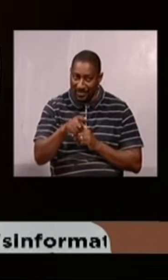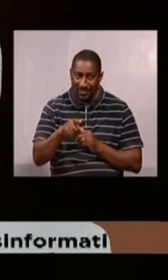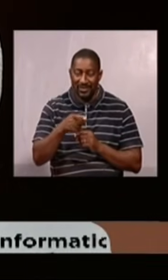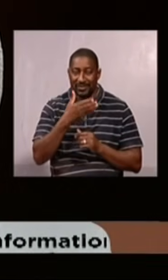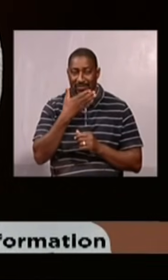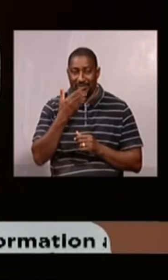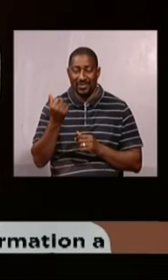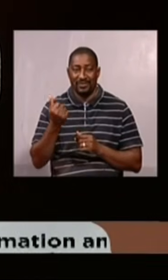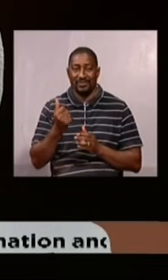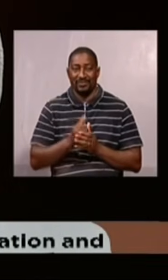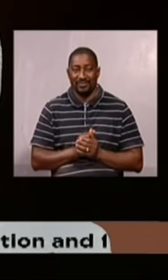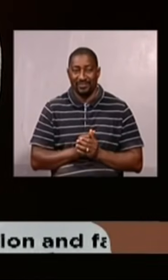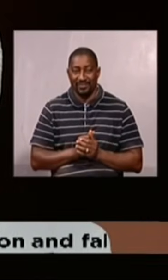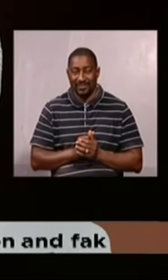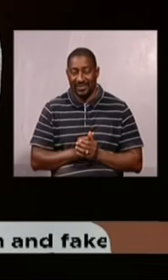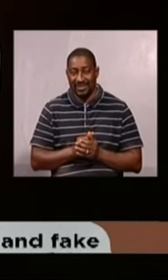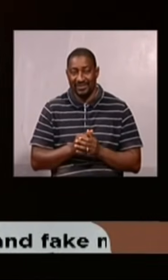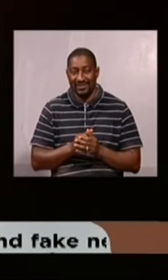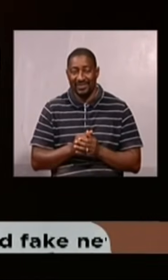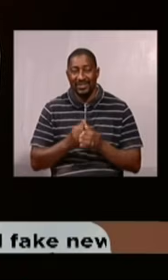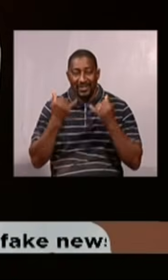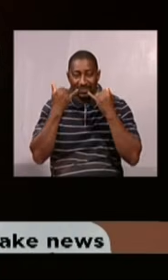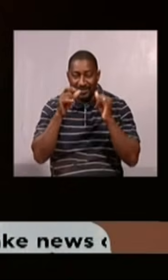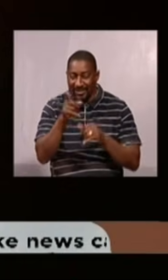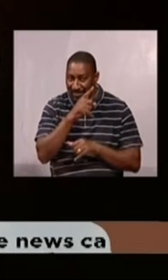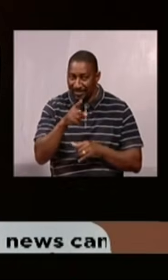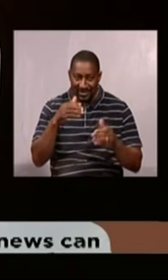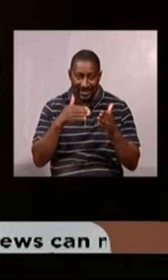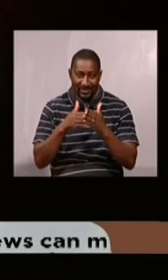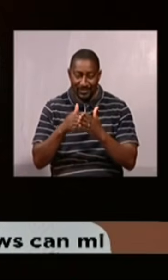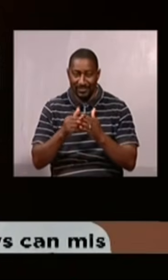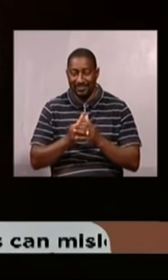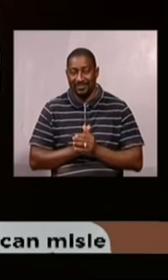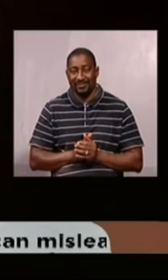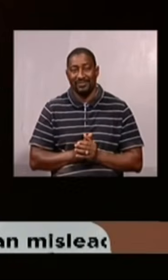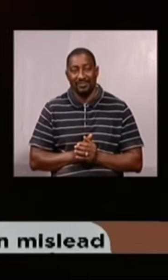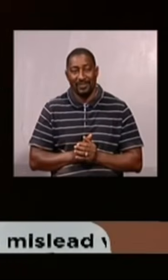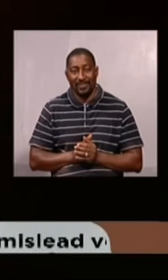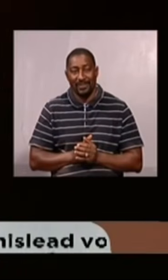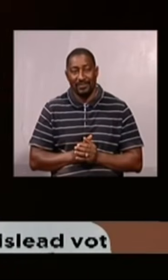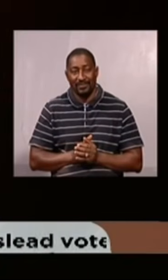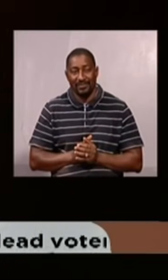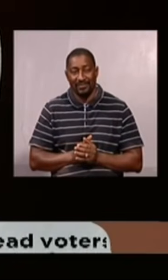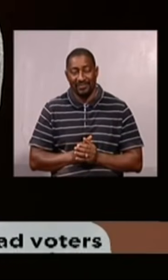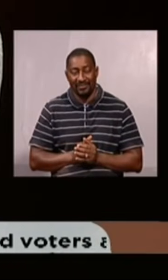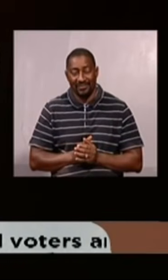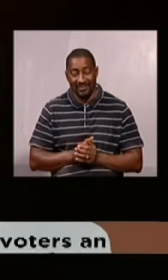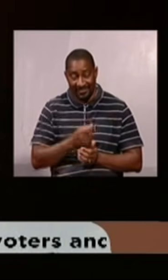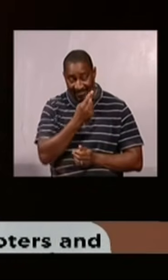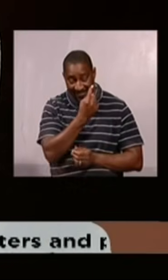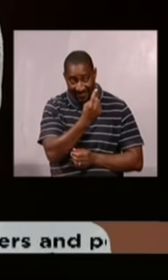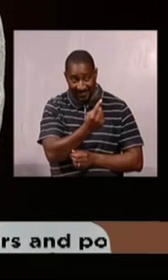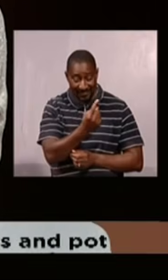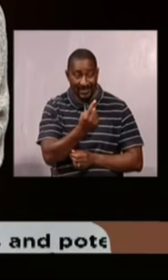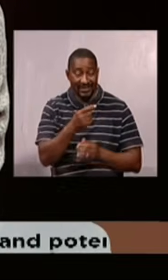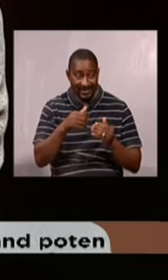be able to curb a lot of fake news. But one has to then take a screenshot and send it. Yeah. If you don't do that, then it's... And the worst